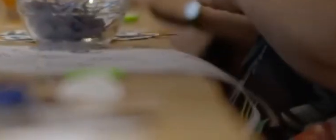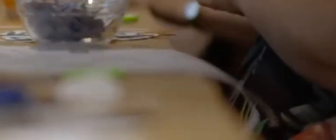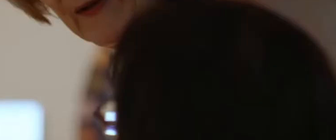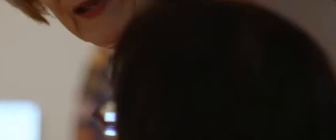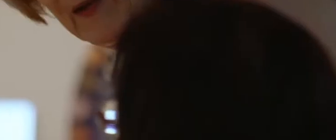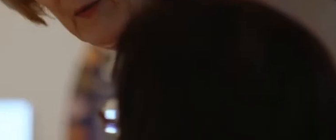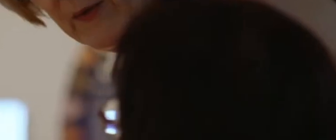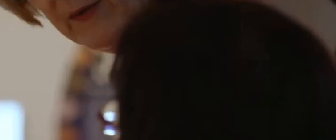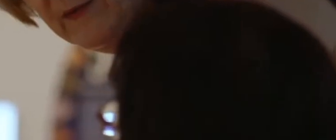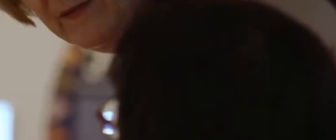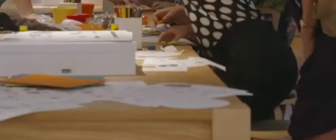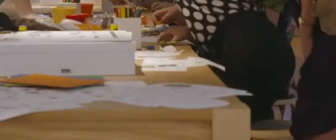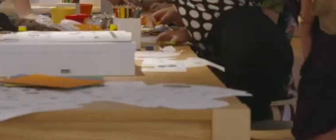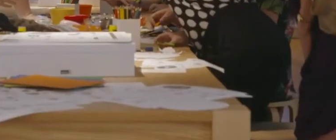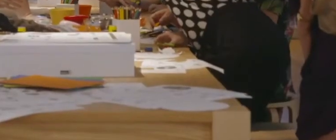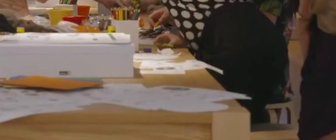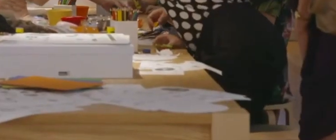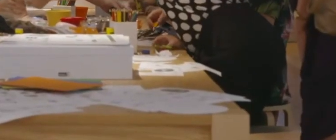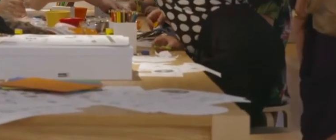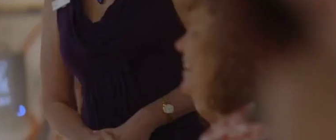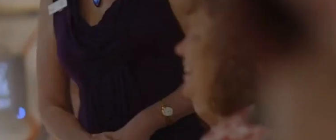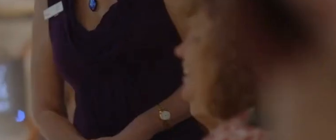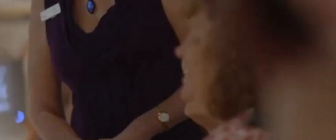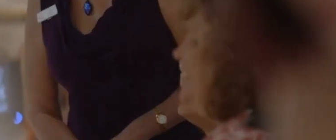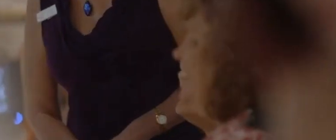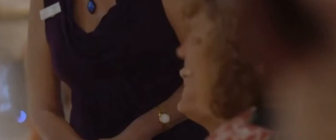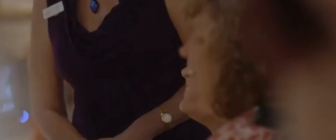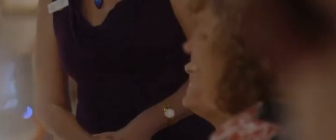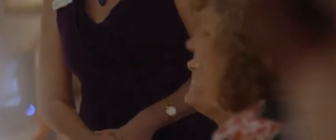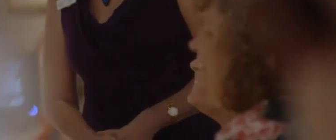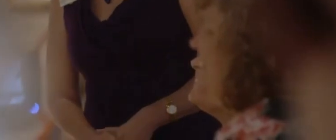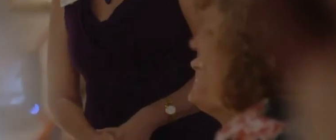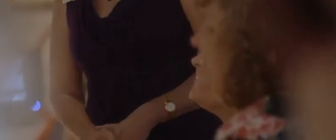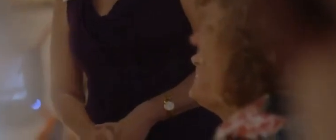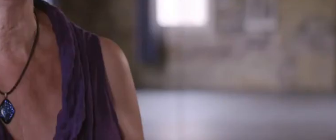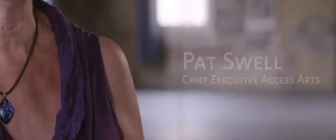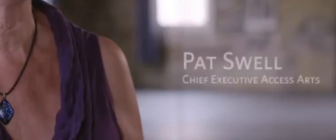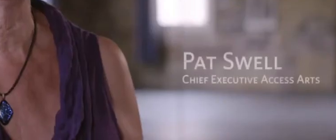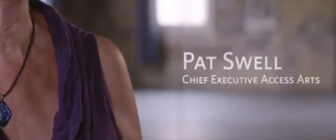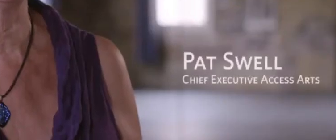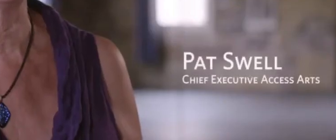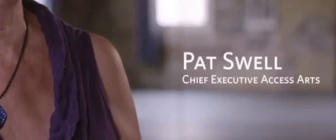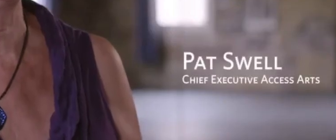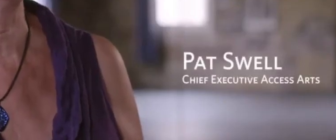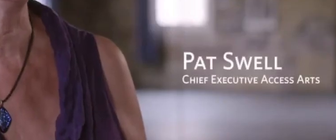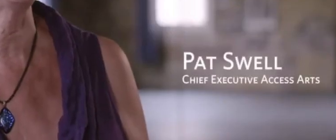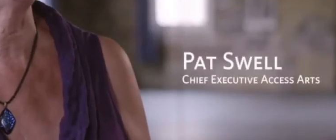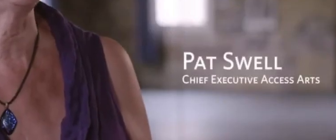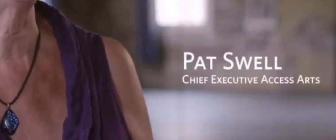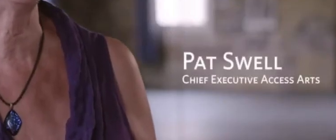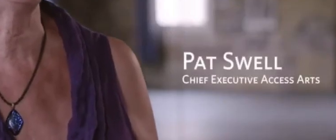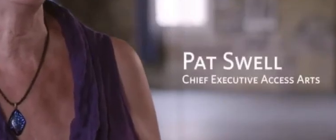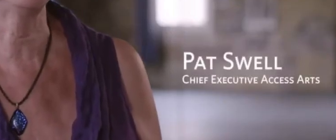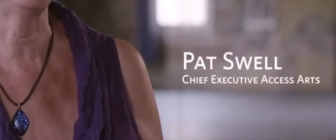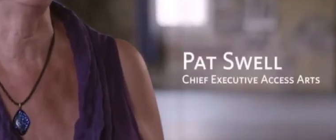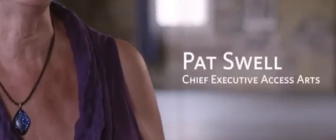We work with vulnerable people, people who experience disability or disadvantage, and enable them and empower them to take part